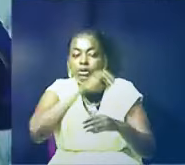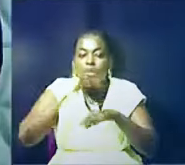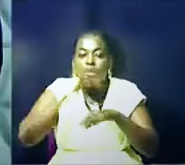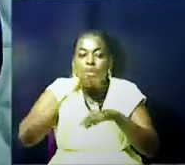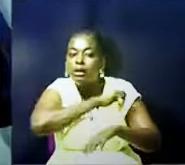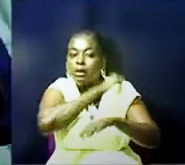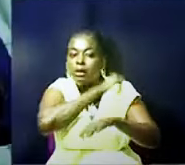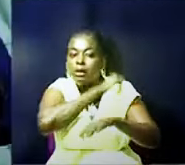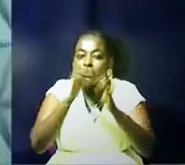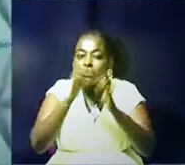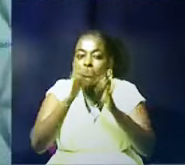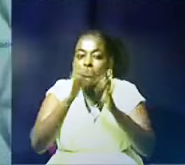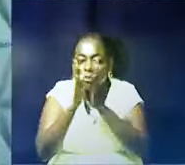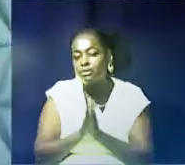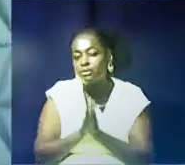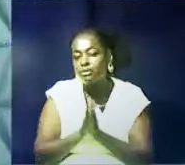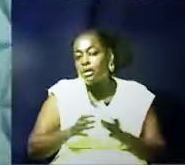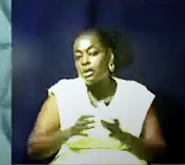is confronting us.